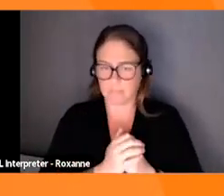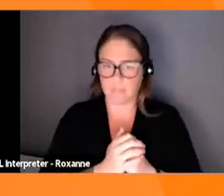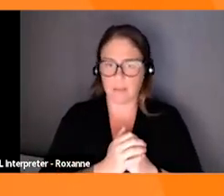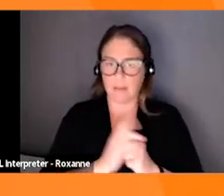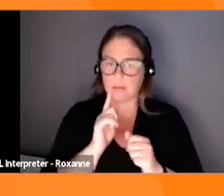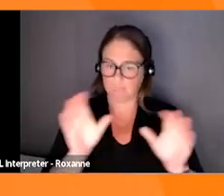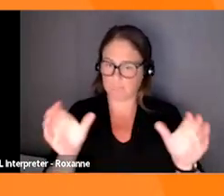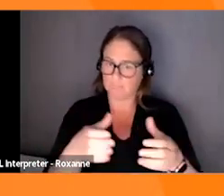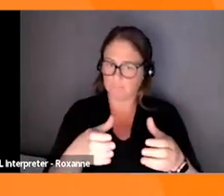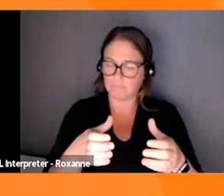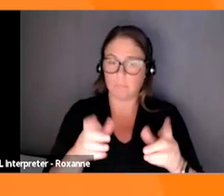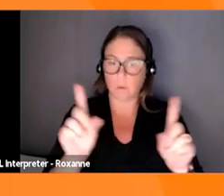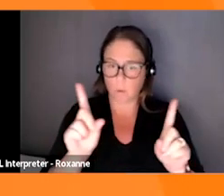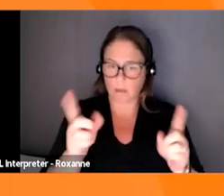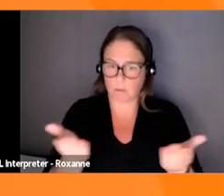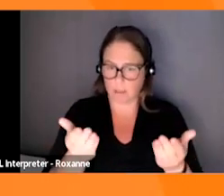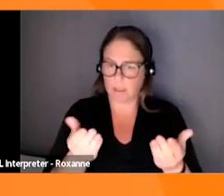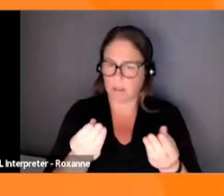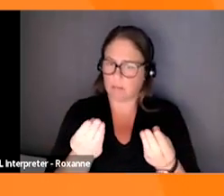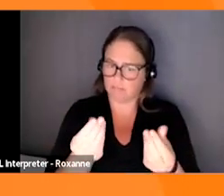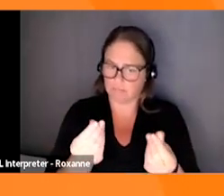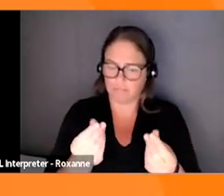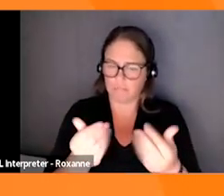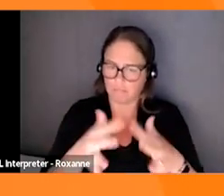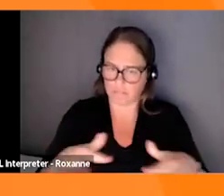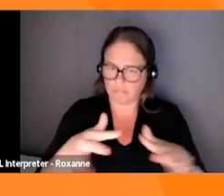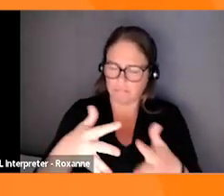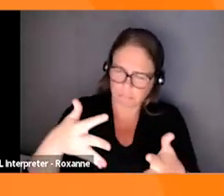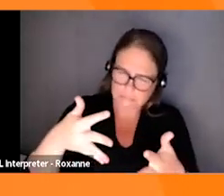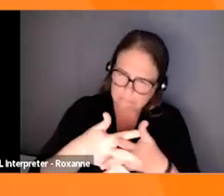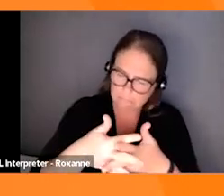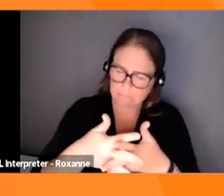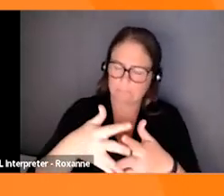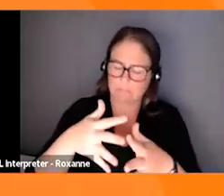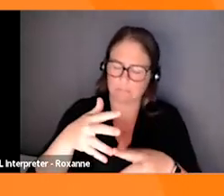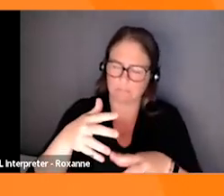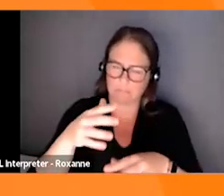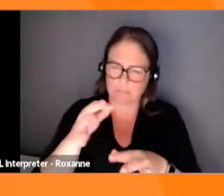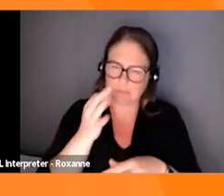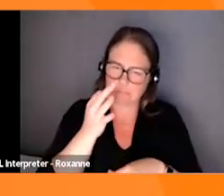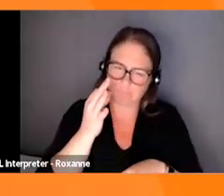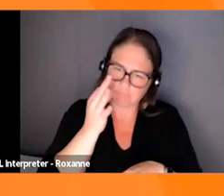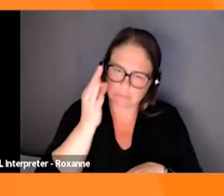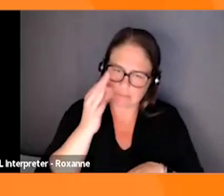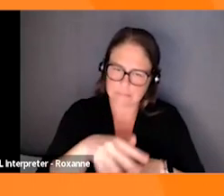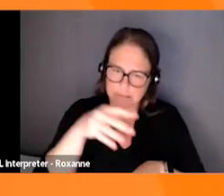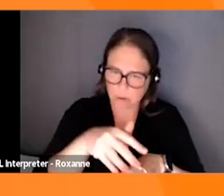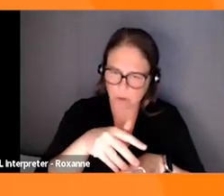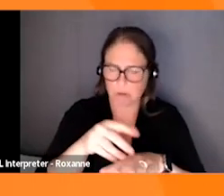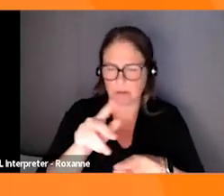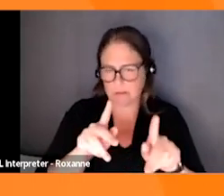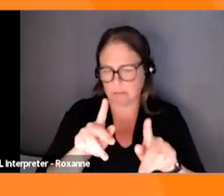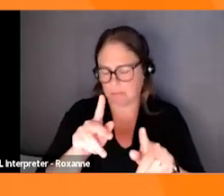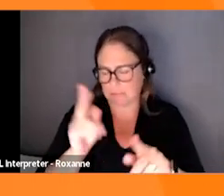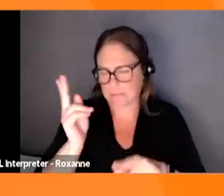that Guelph is situated on treaty land that is steeped in rich Indigenous history and home to many First Nations, Inuit, and Métis people